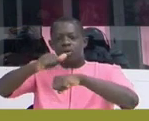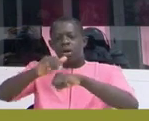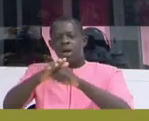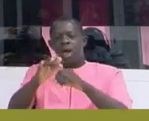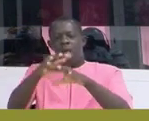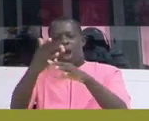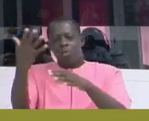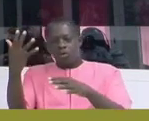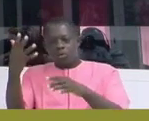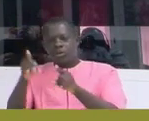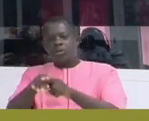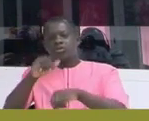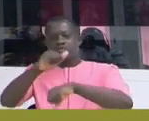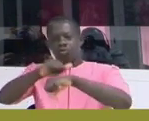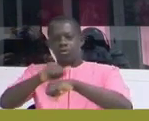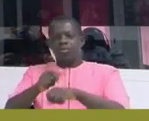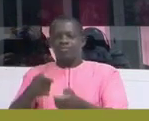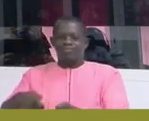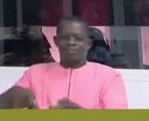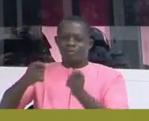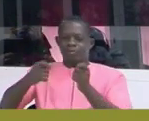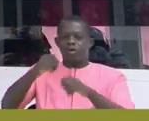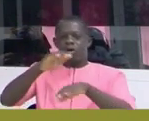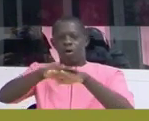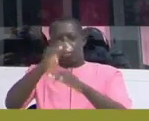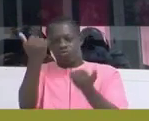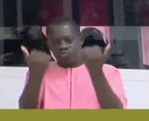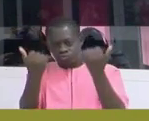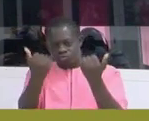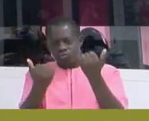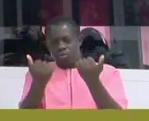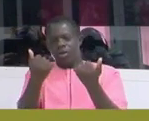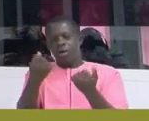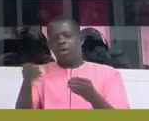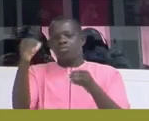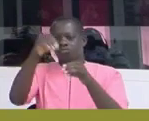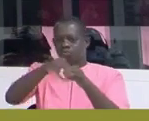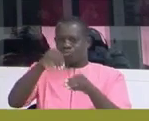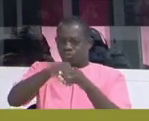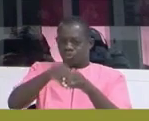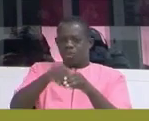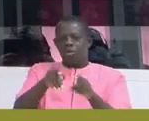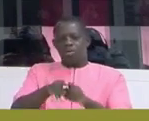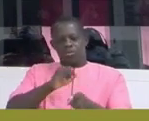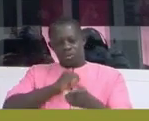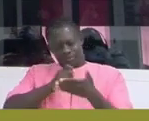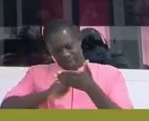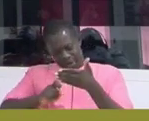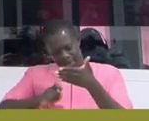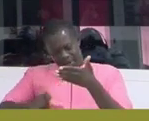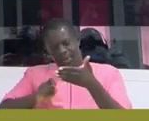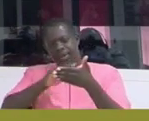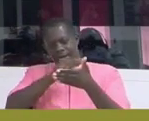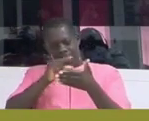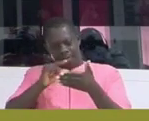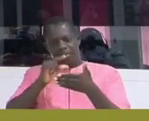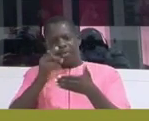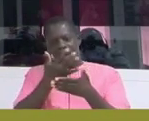keeper. The amount of gravel that departs that is each